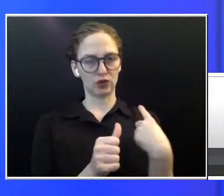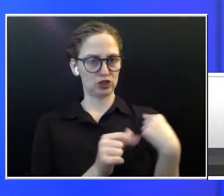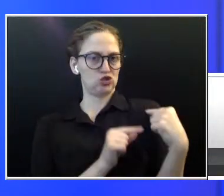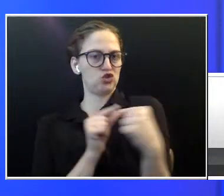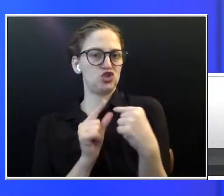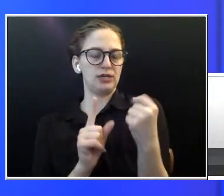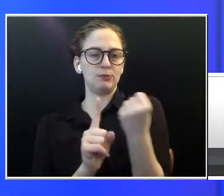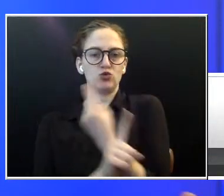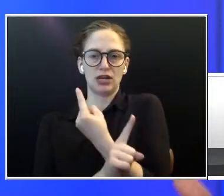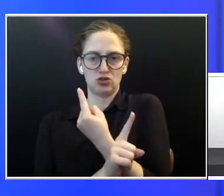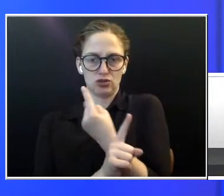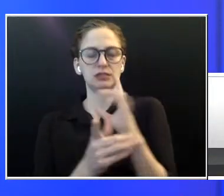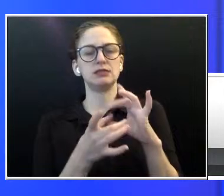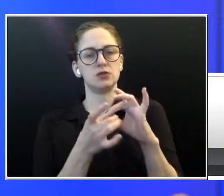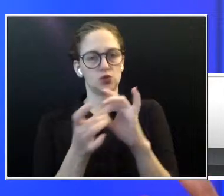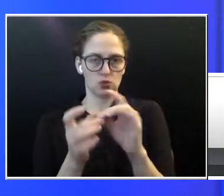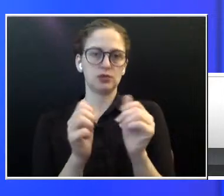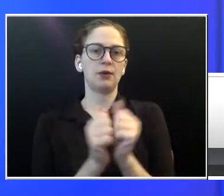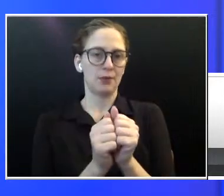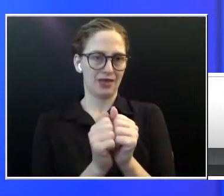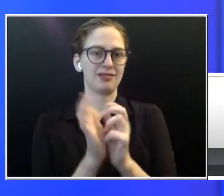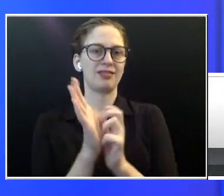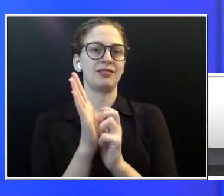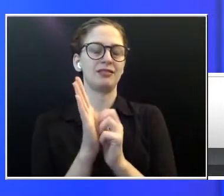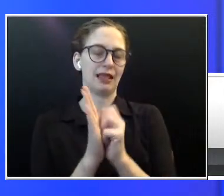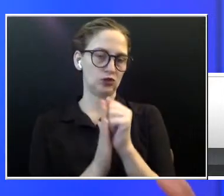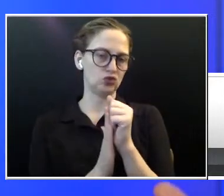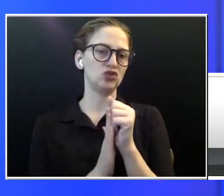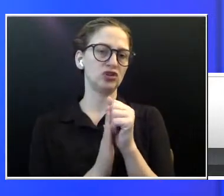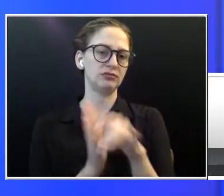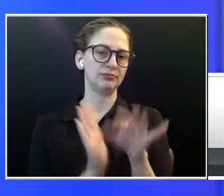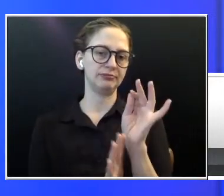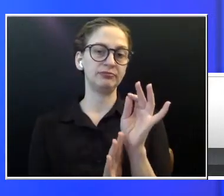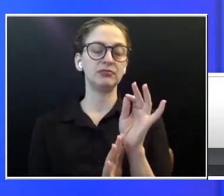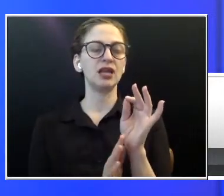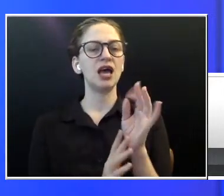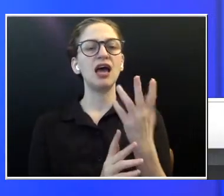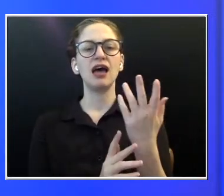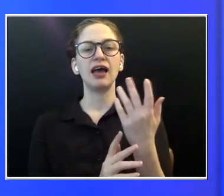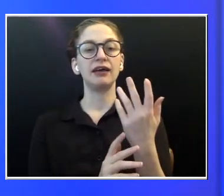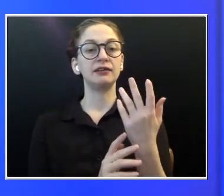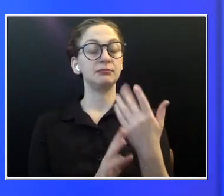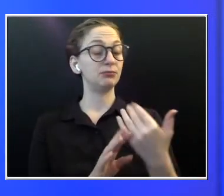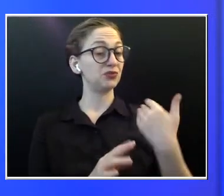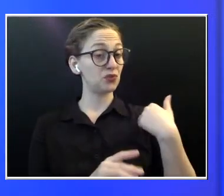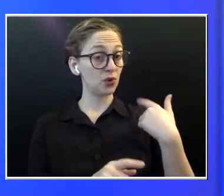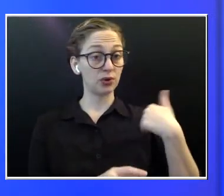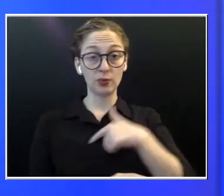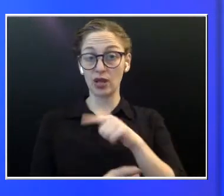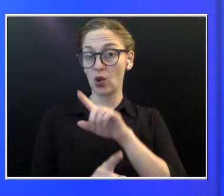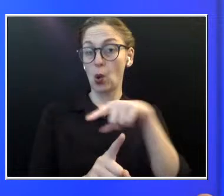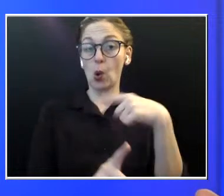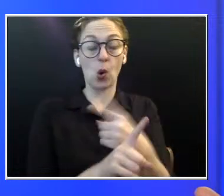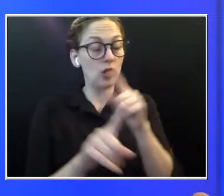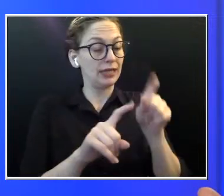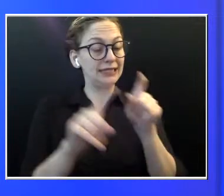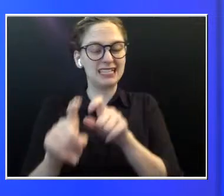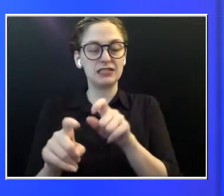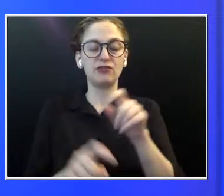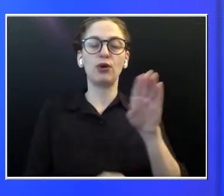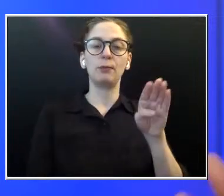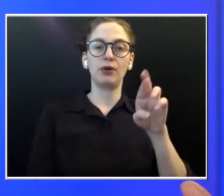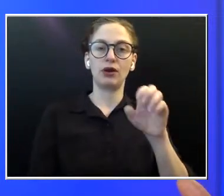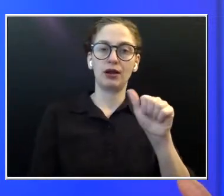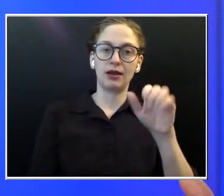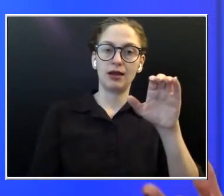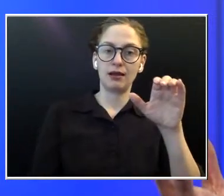discovered. And just over a decade ago, that's all we tested for was BRCA1 and BRCA2. But now we can test for